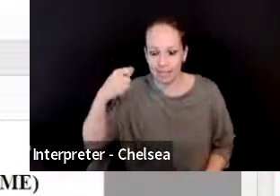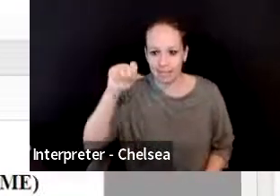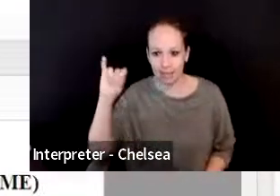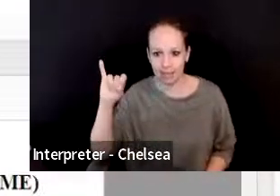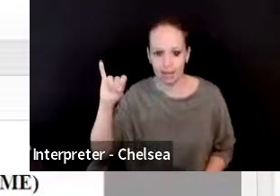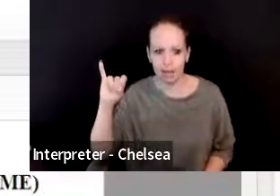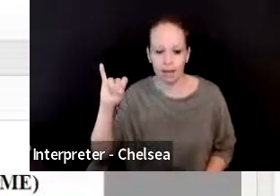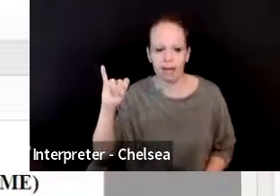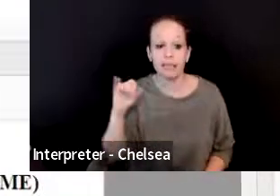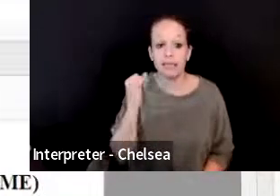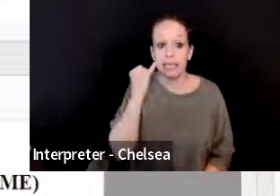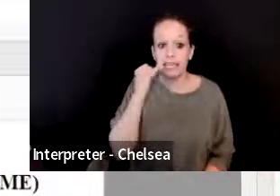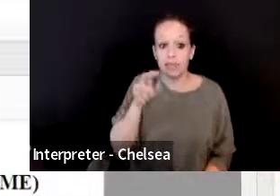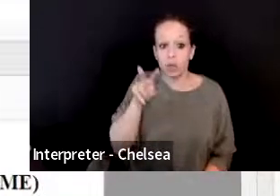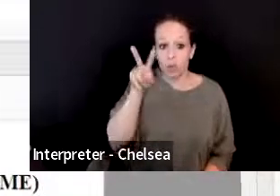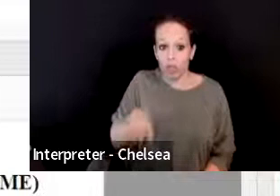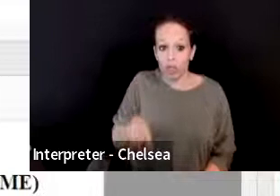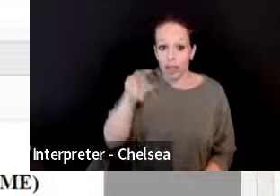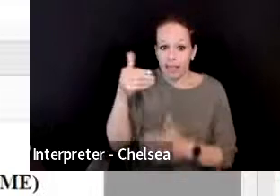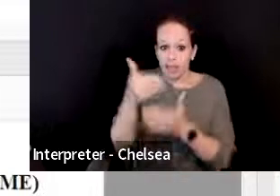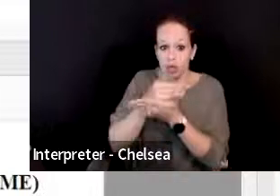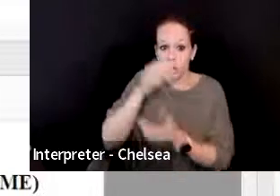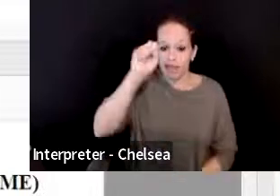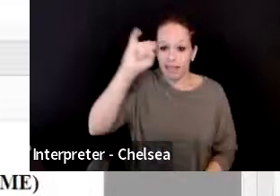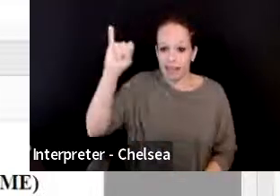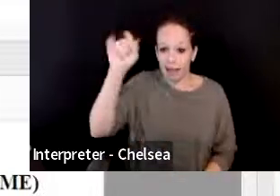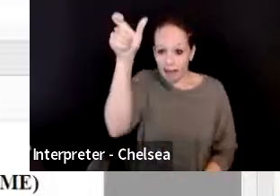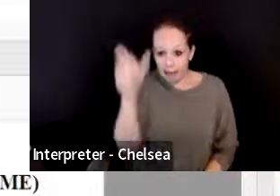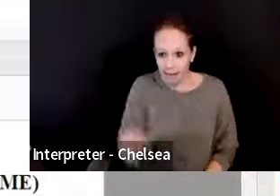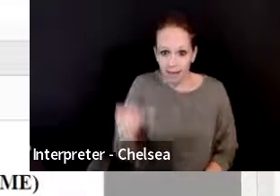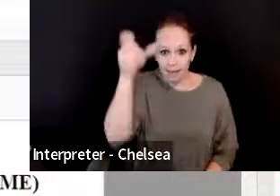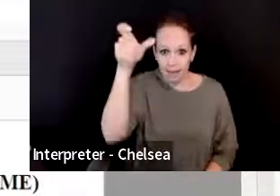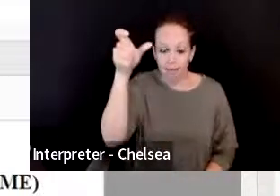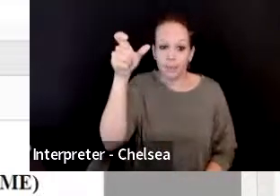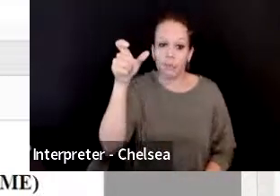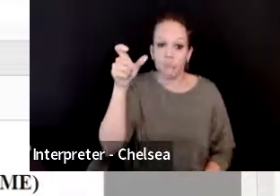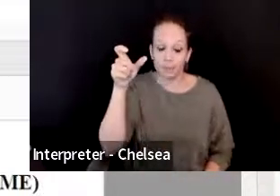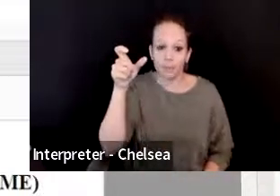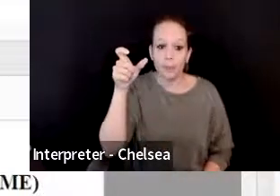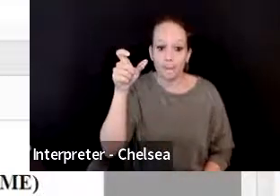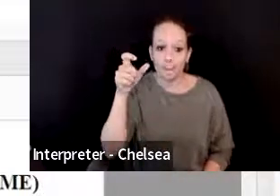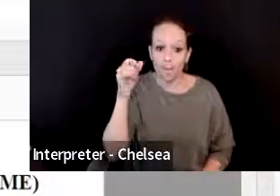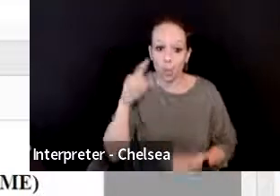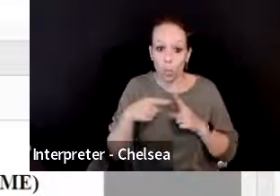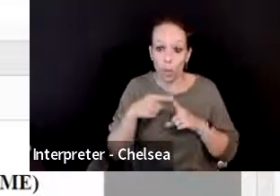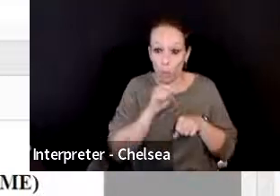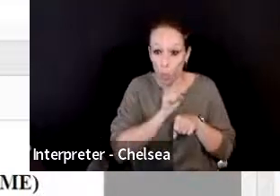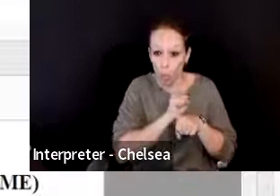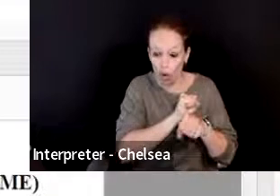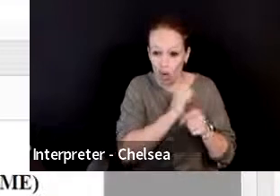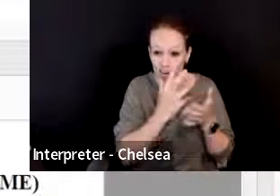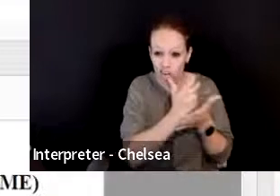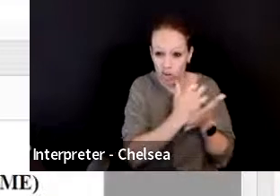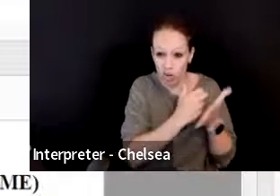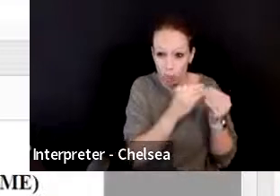at this column, the new SSI amount, the lower the SSI payment goes because of work, the more